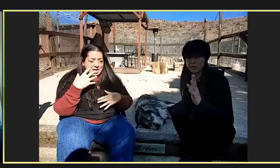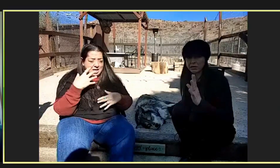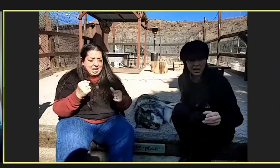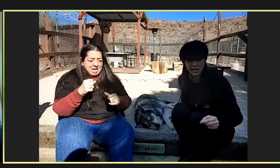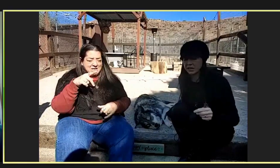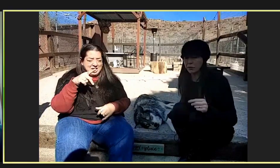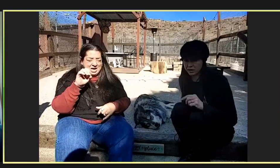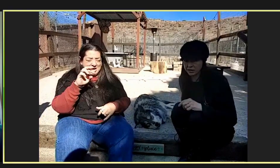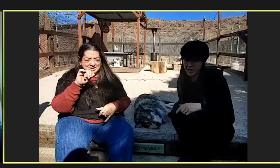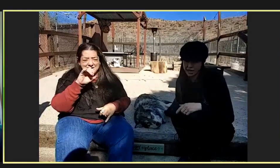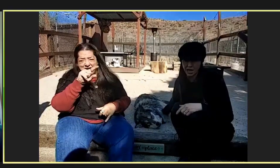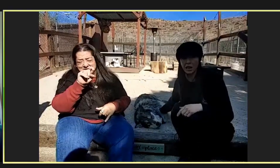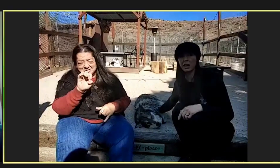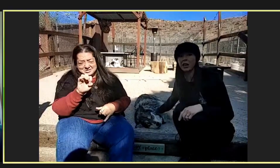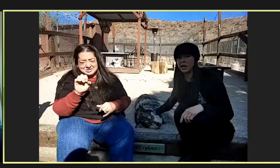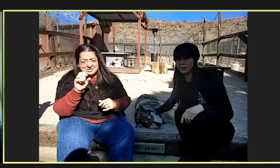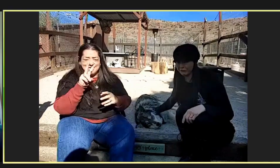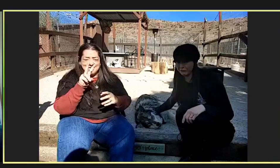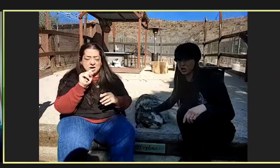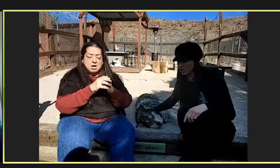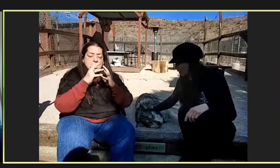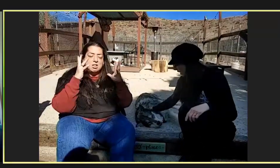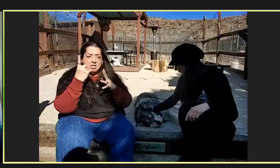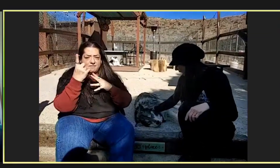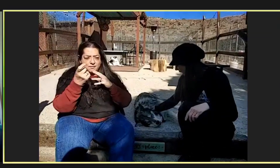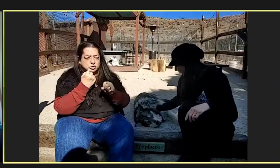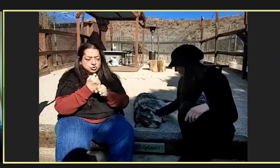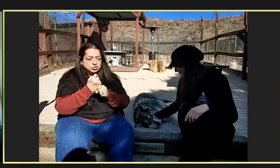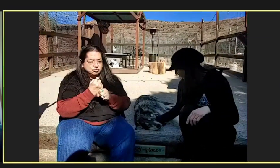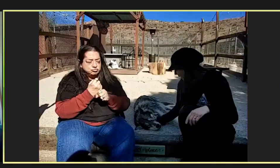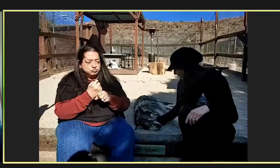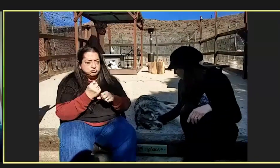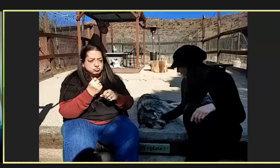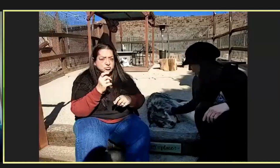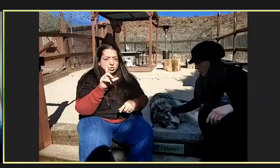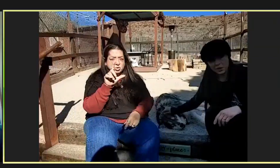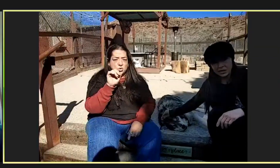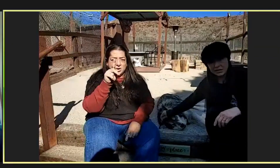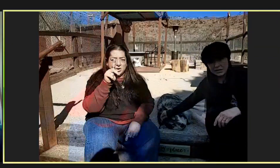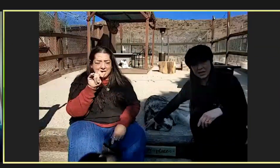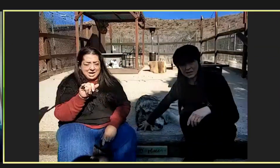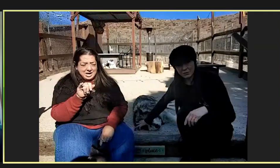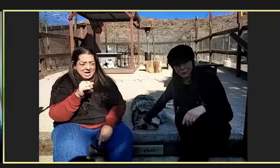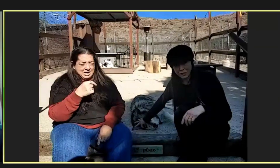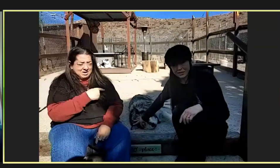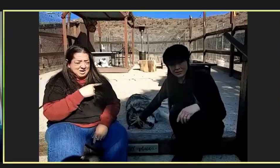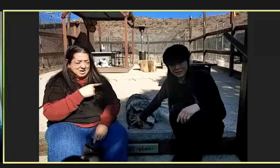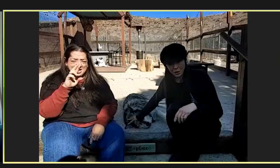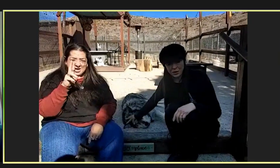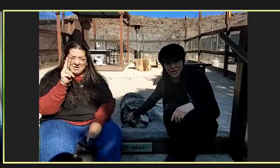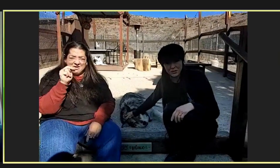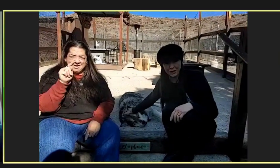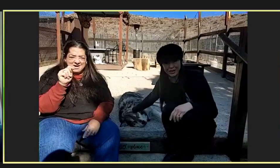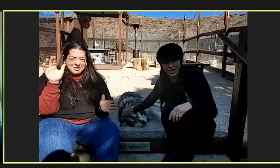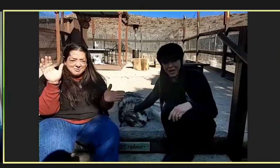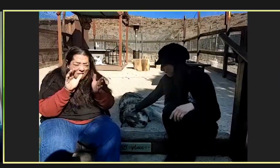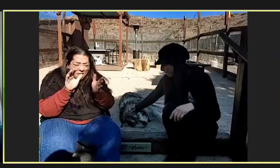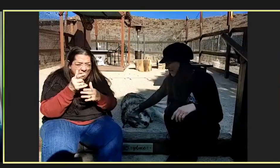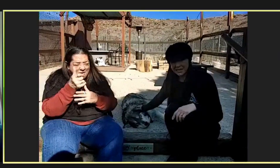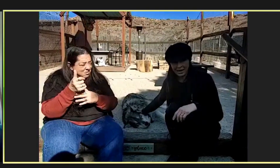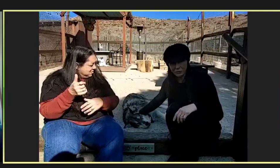They had every parasite. They were in the vet a lot that first year. Loki was kind of the runt. He was so